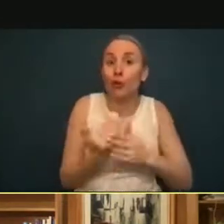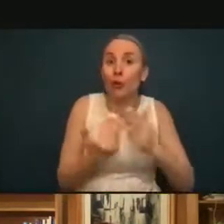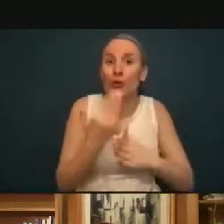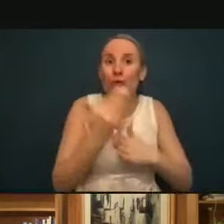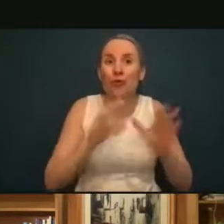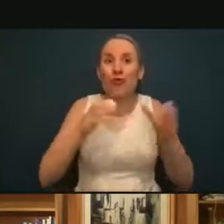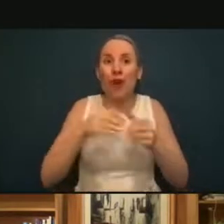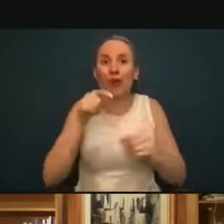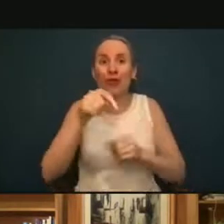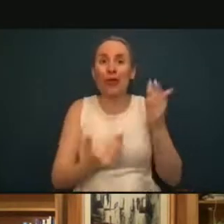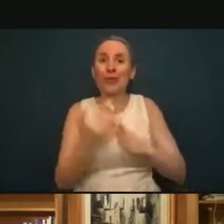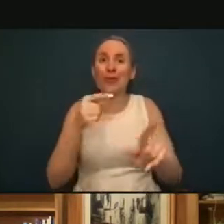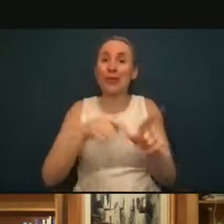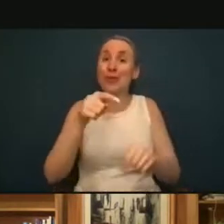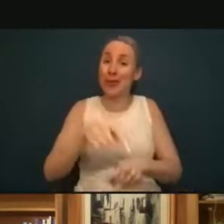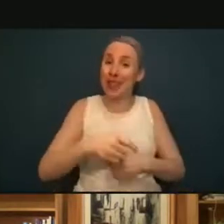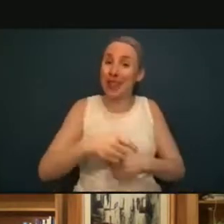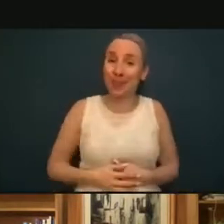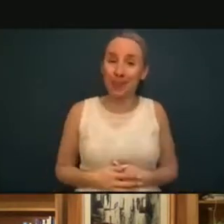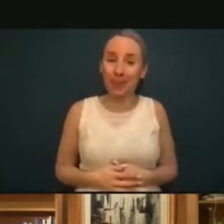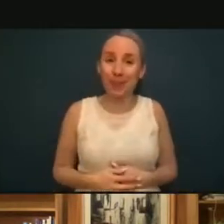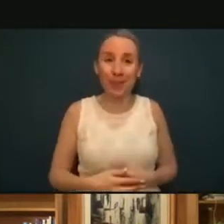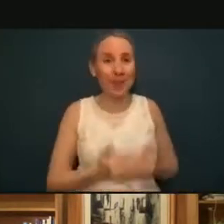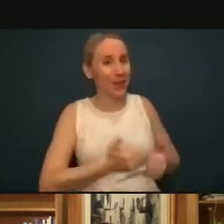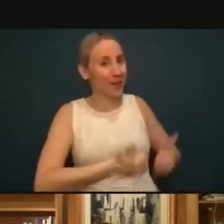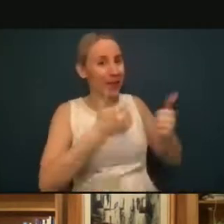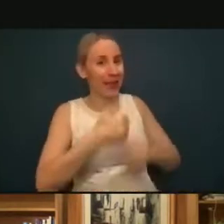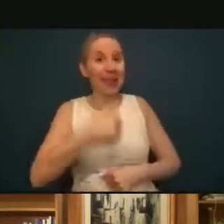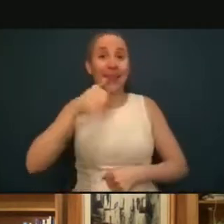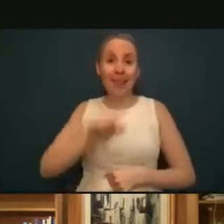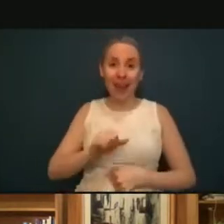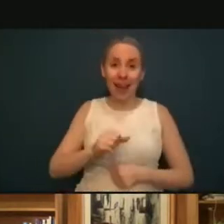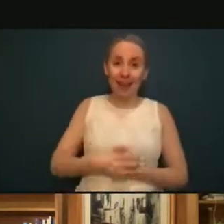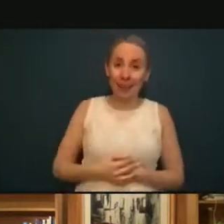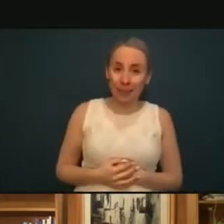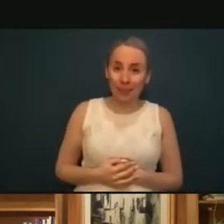Wicked, absolutely amazing. And Andrew?